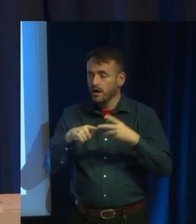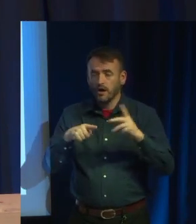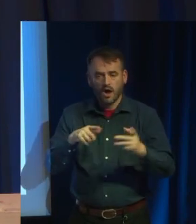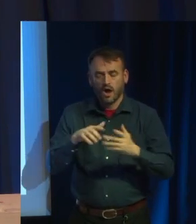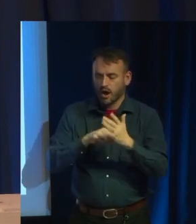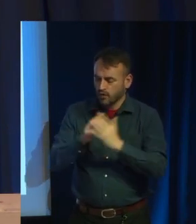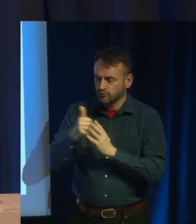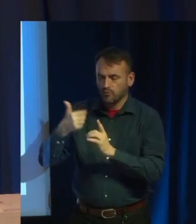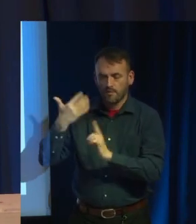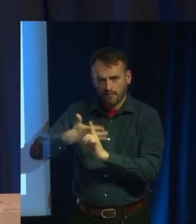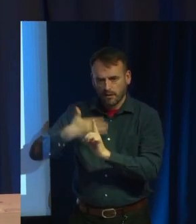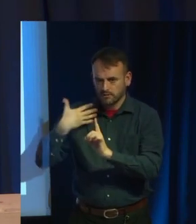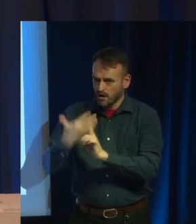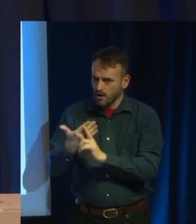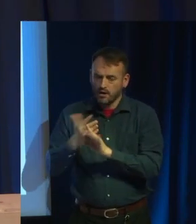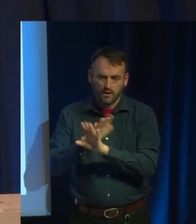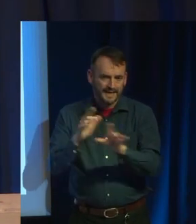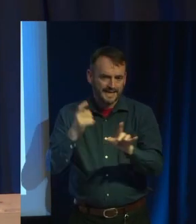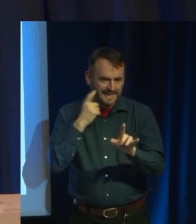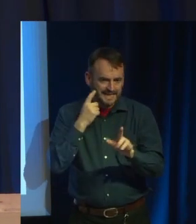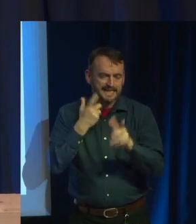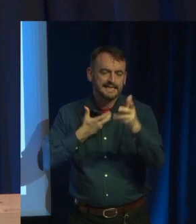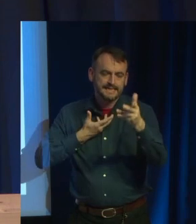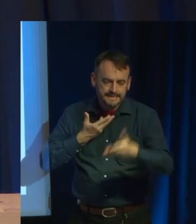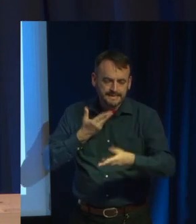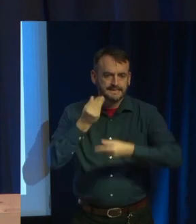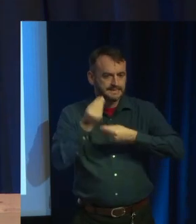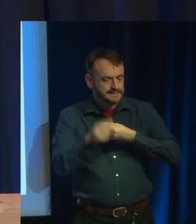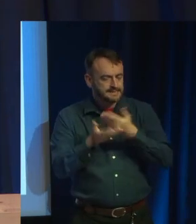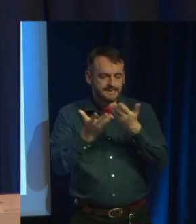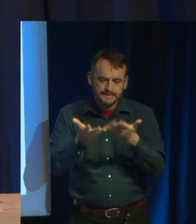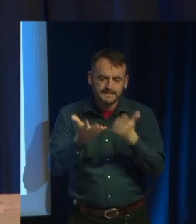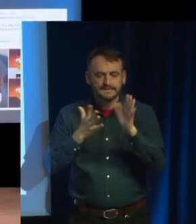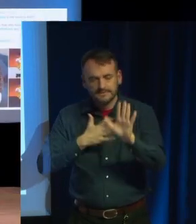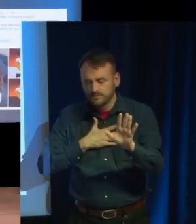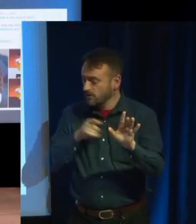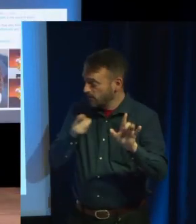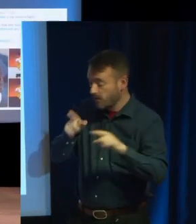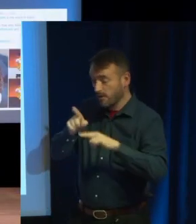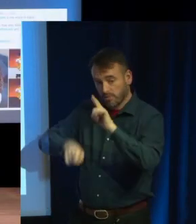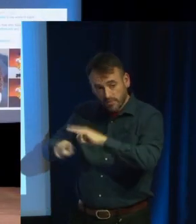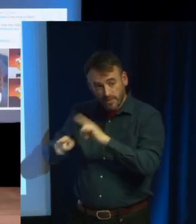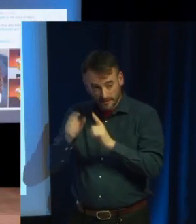wasn't always easy to explain why we wanted something specific.